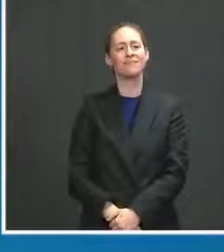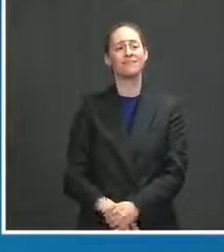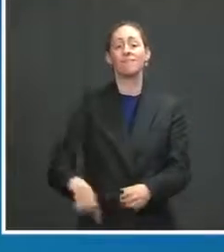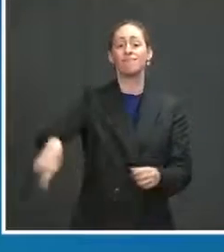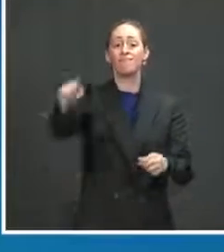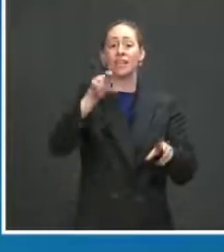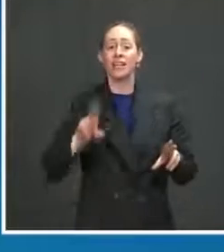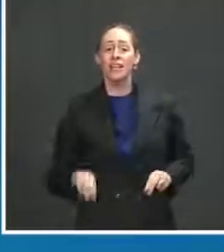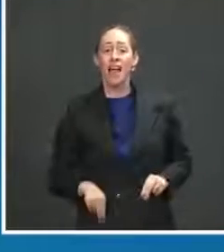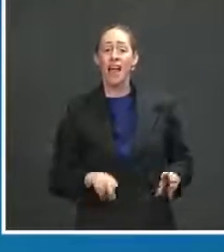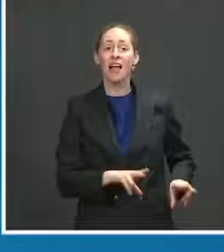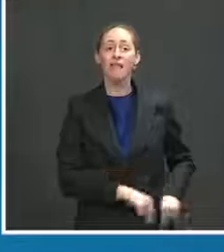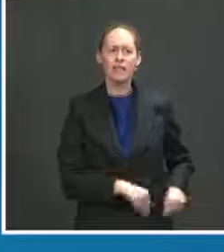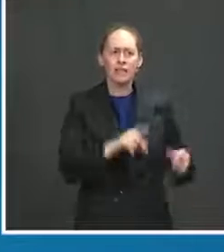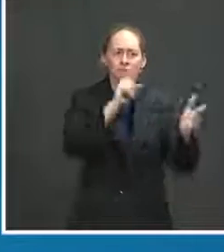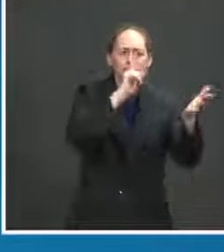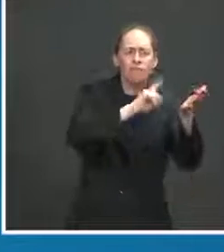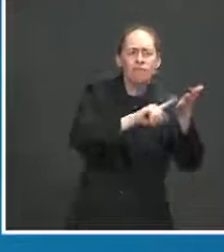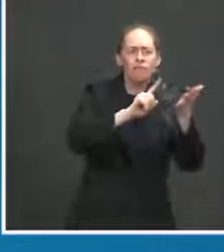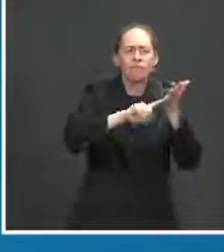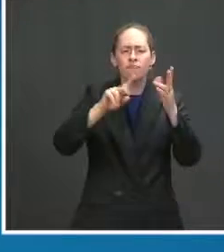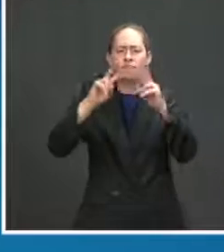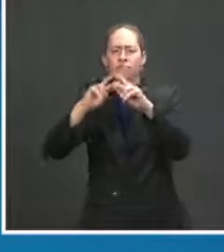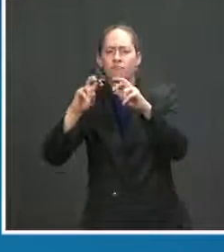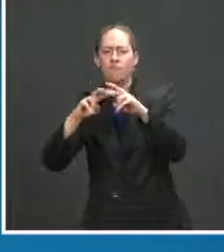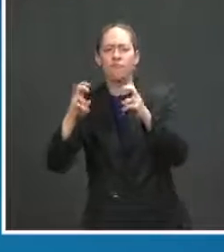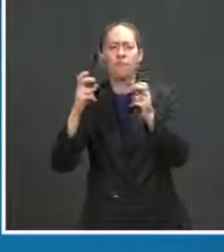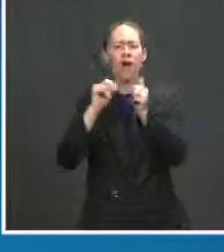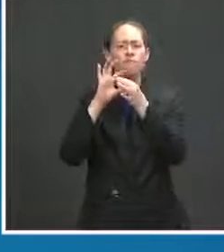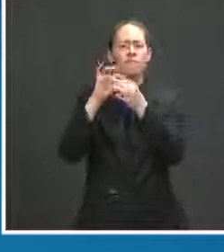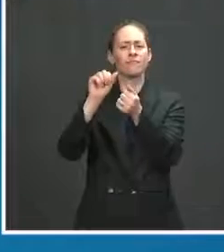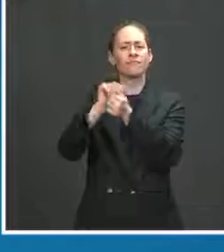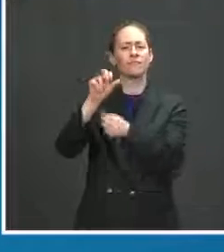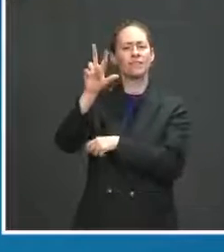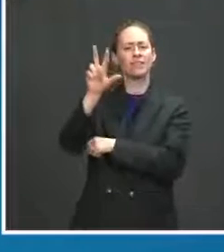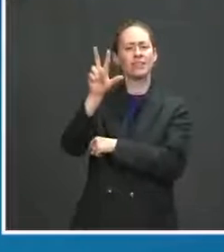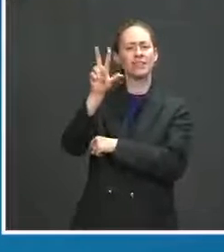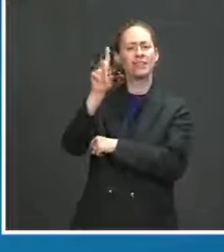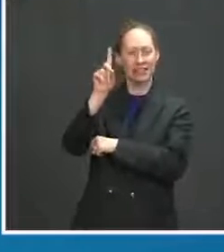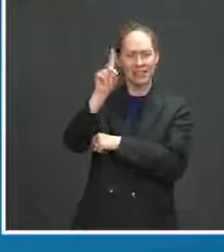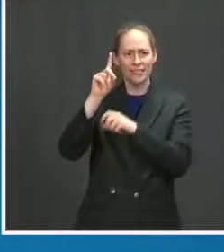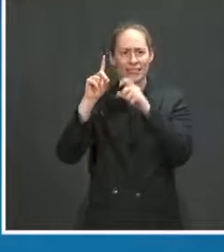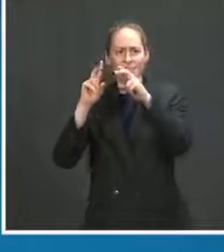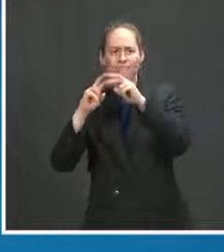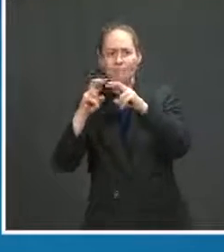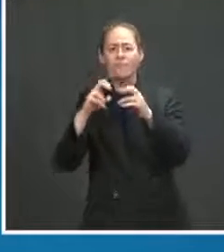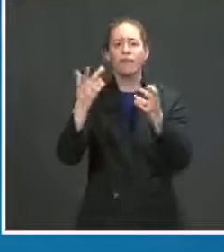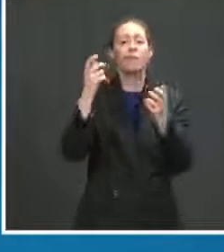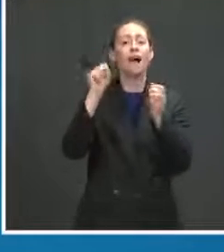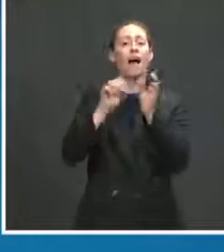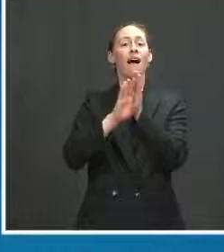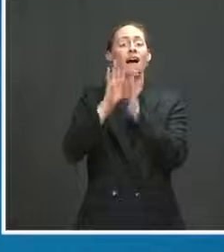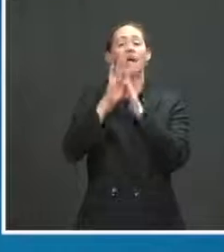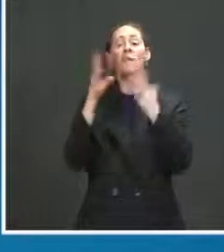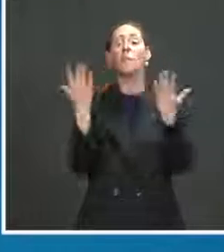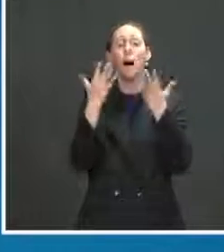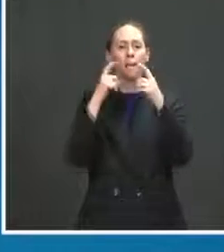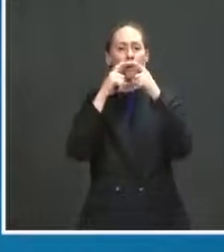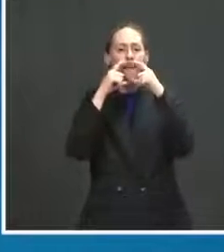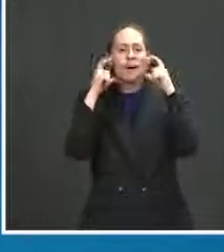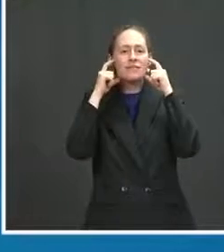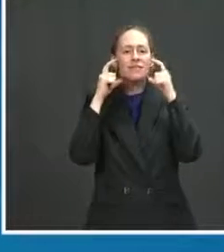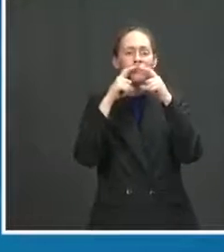3D knitting machines to make masks. Naval labs monitored the spread of